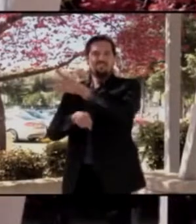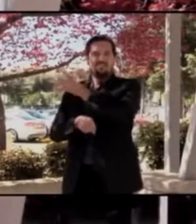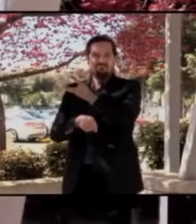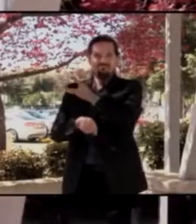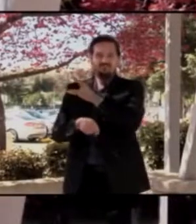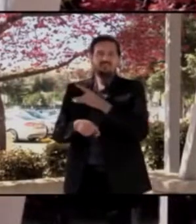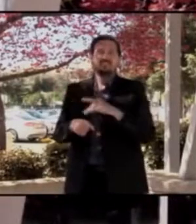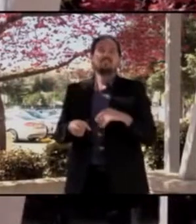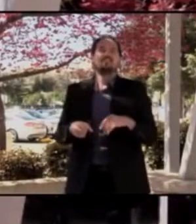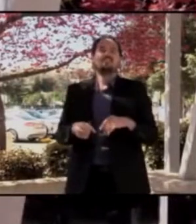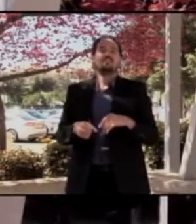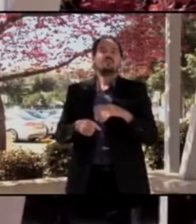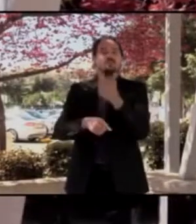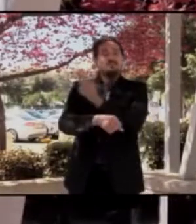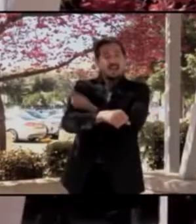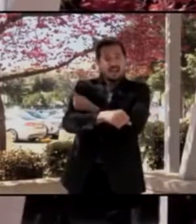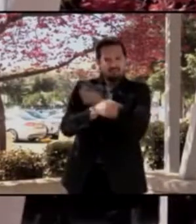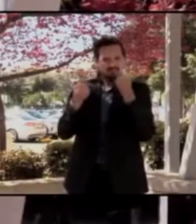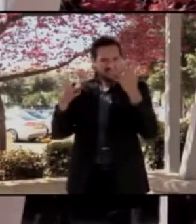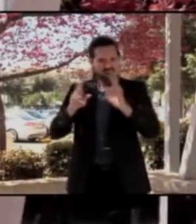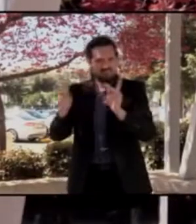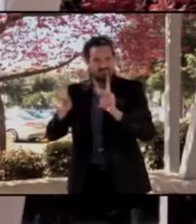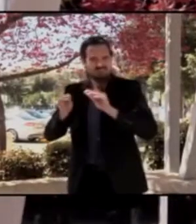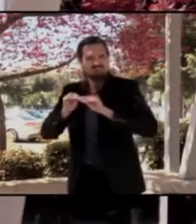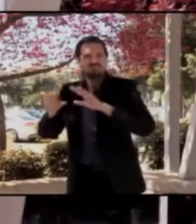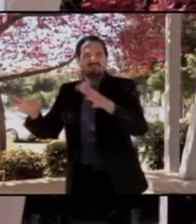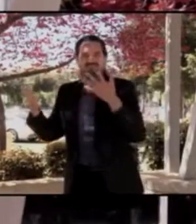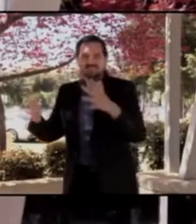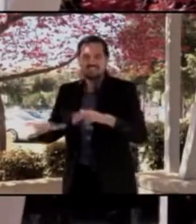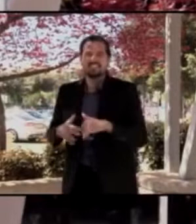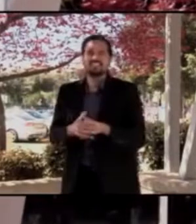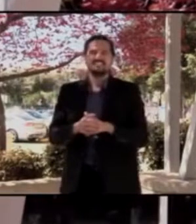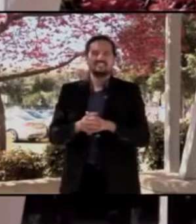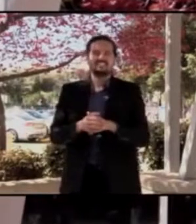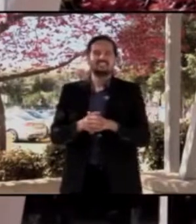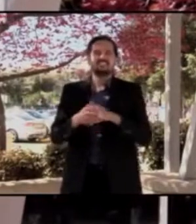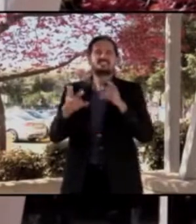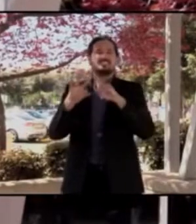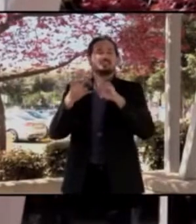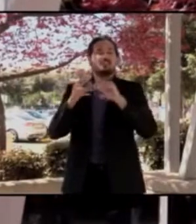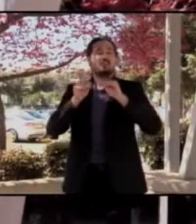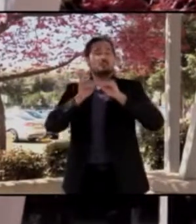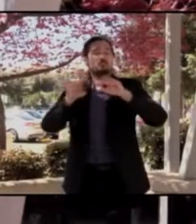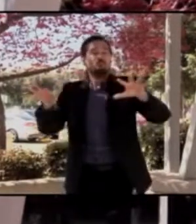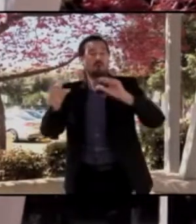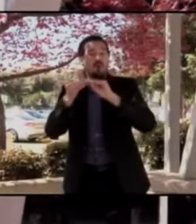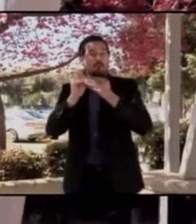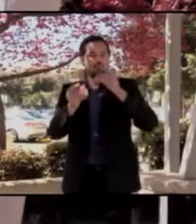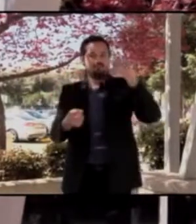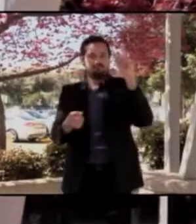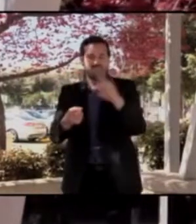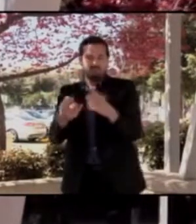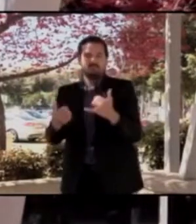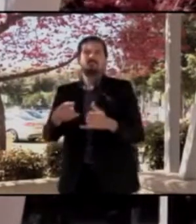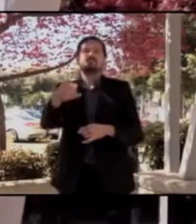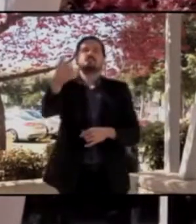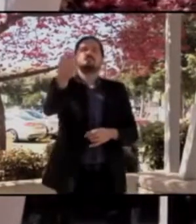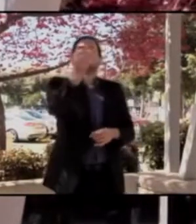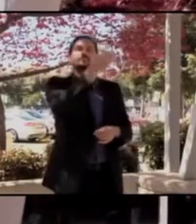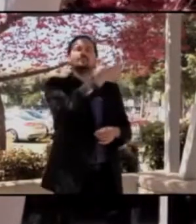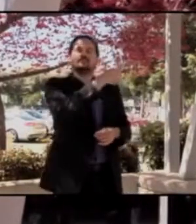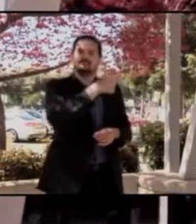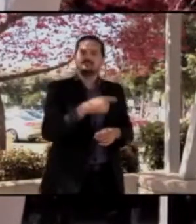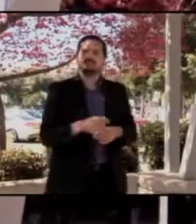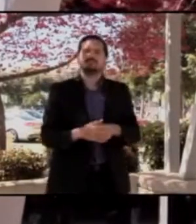ACBS? Matt Boone with ACBS. The FDA is apparently getting closer to making a decision on the Johnson &